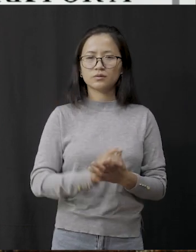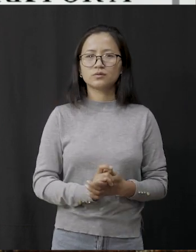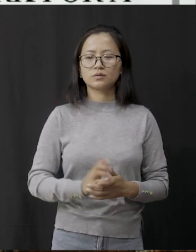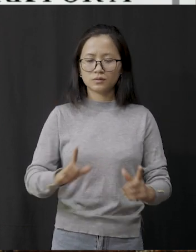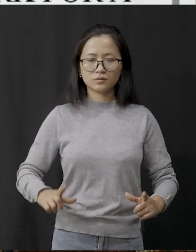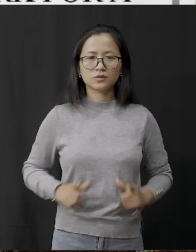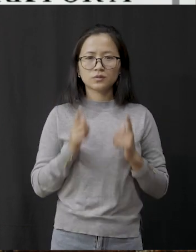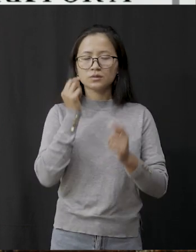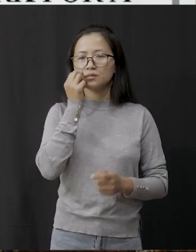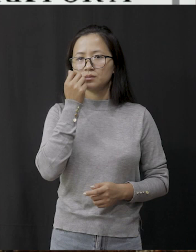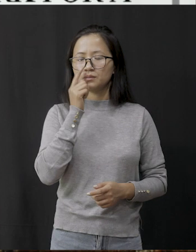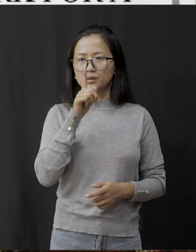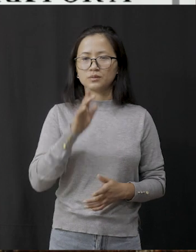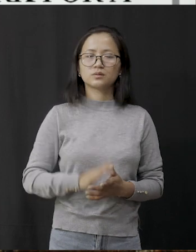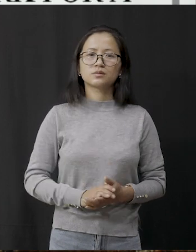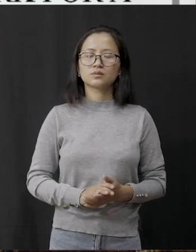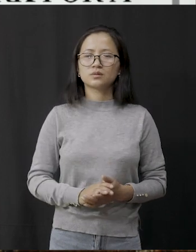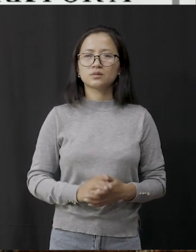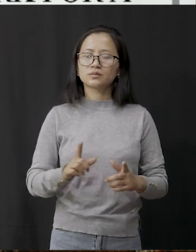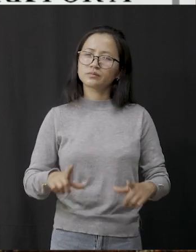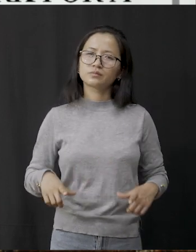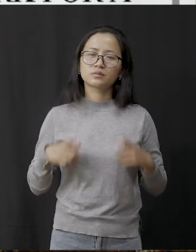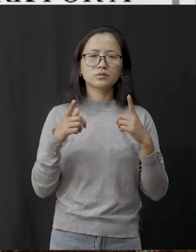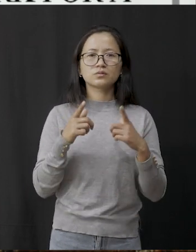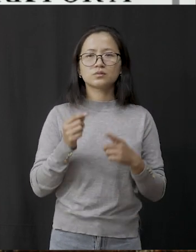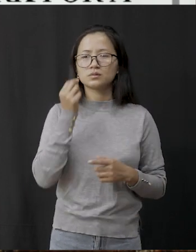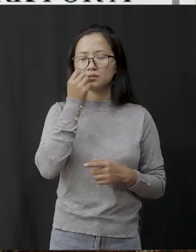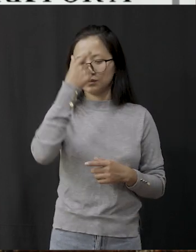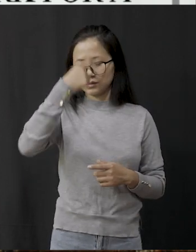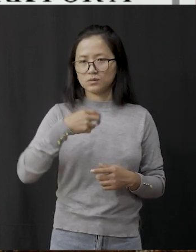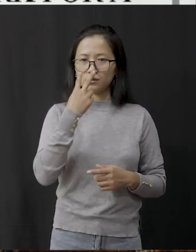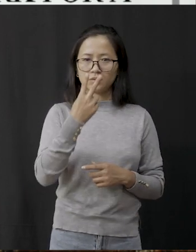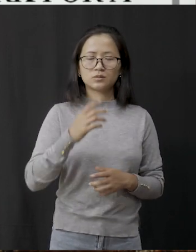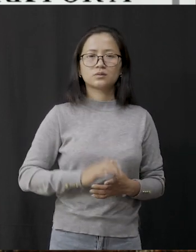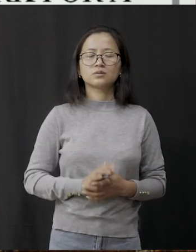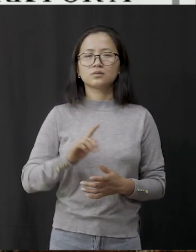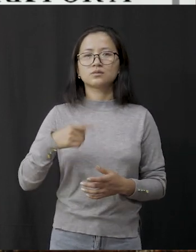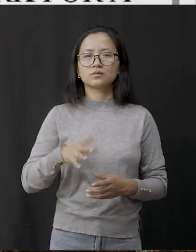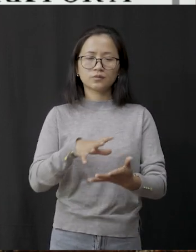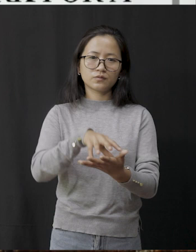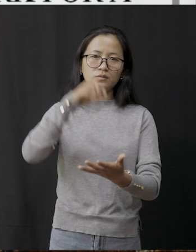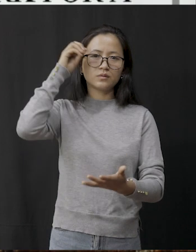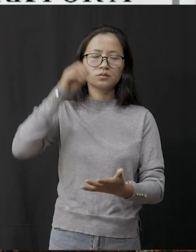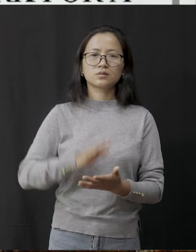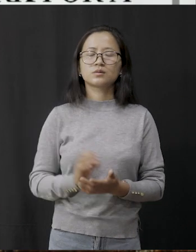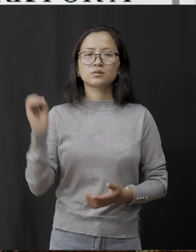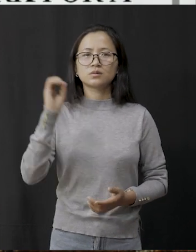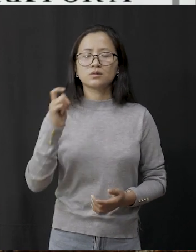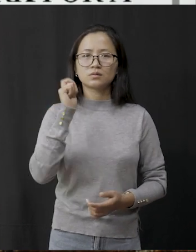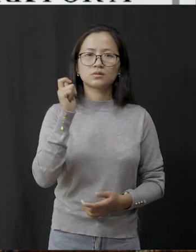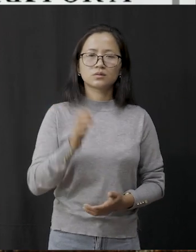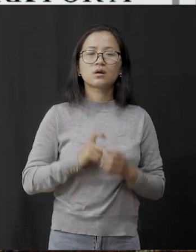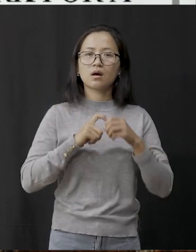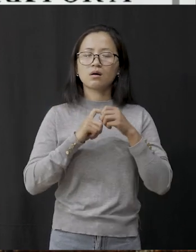your parents and some of you are living with your guardian. So since today we have learned about occupation, you